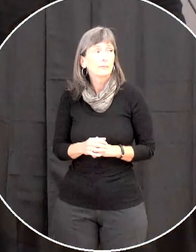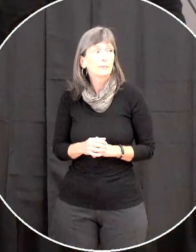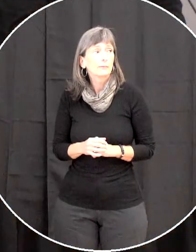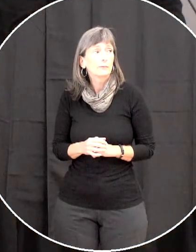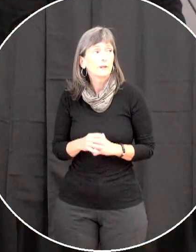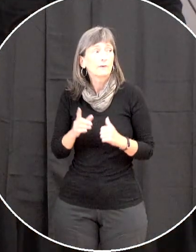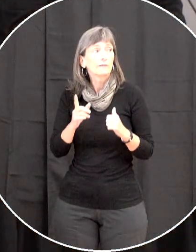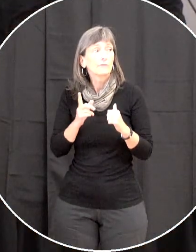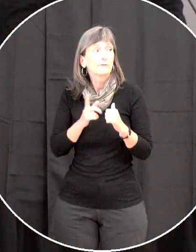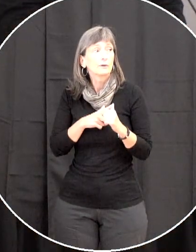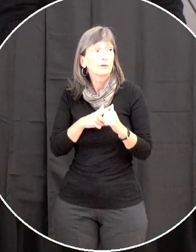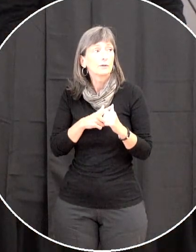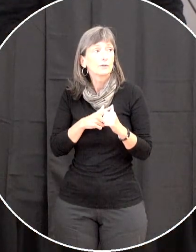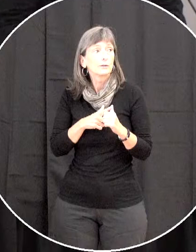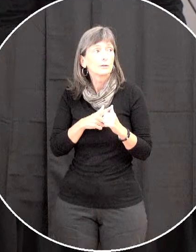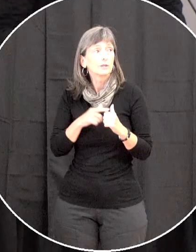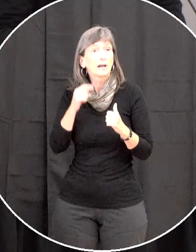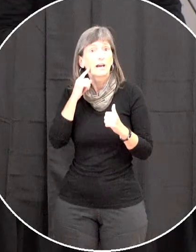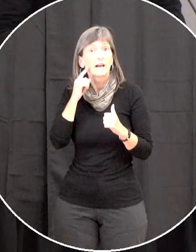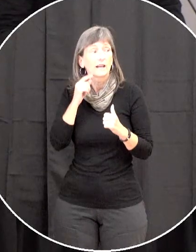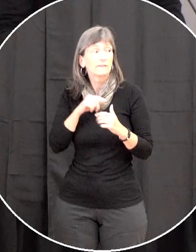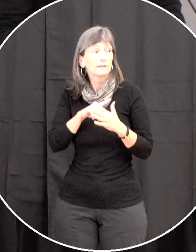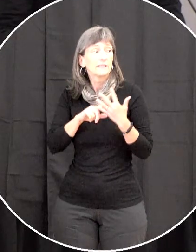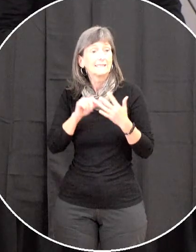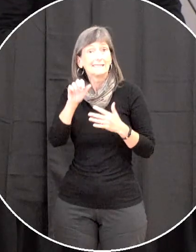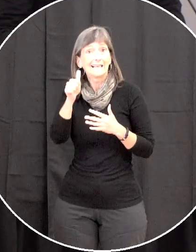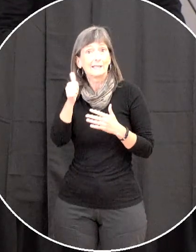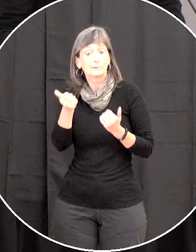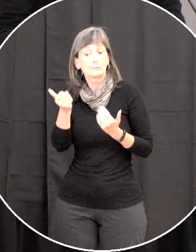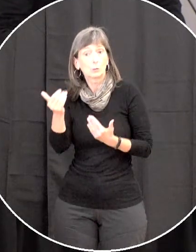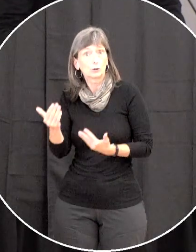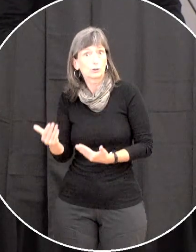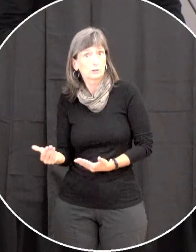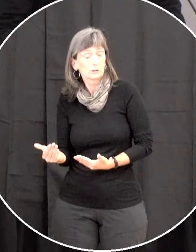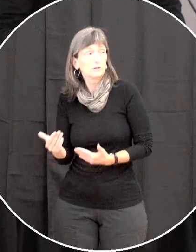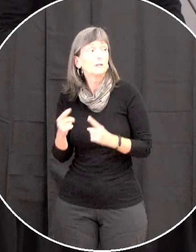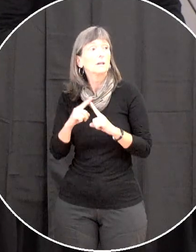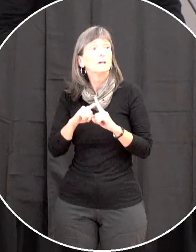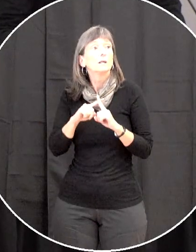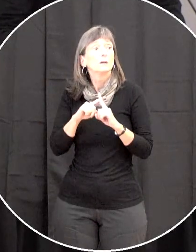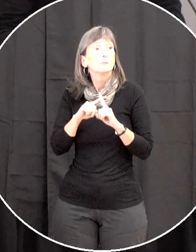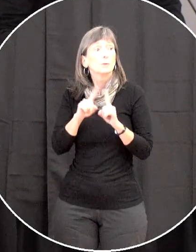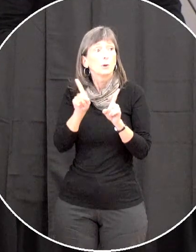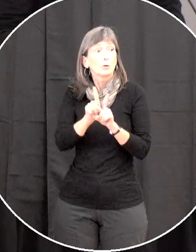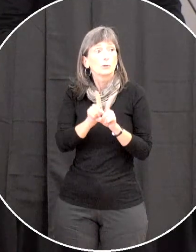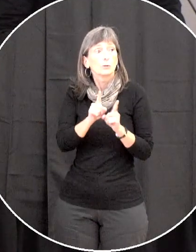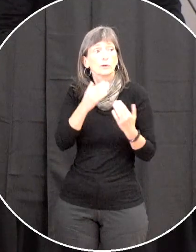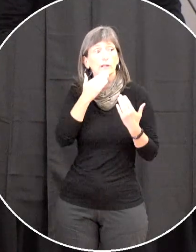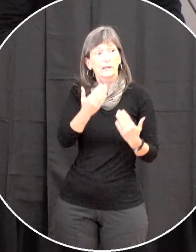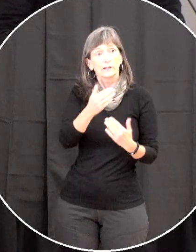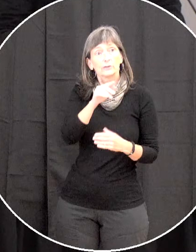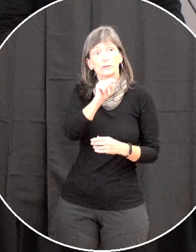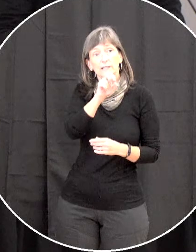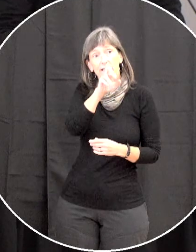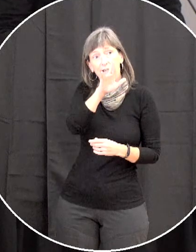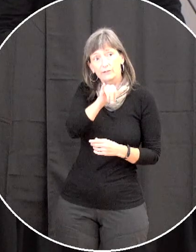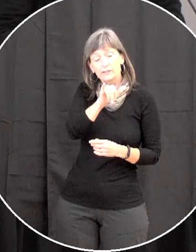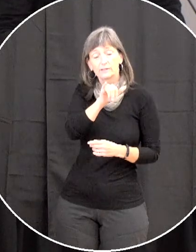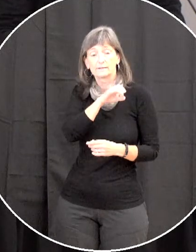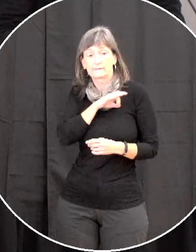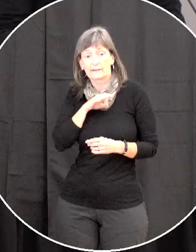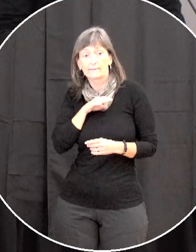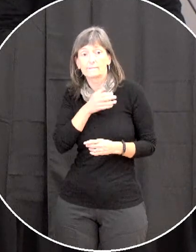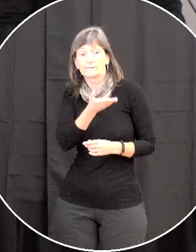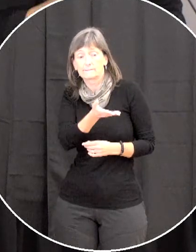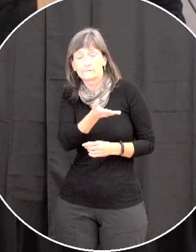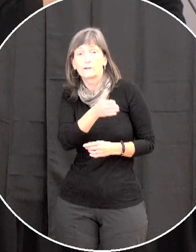10 motions there that we will be putting forward. But I would like to say thanks again to Terry and his staff. I